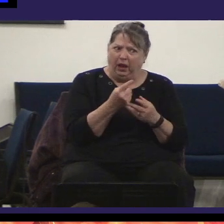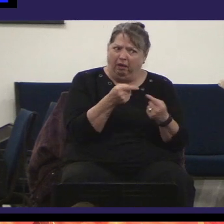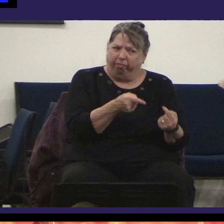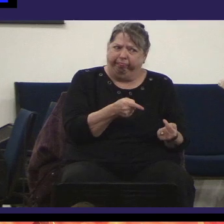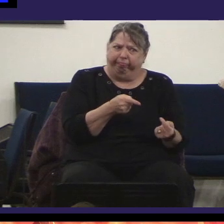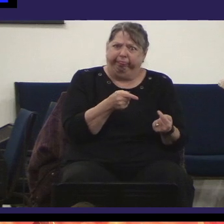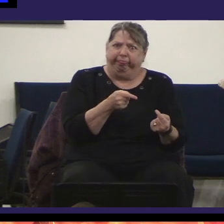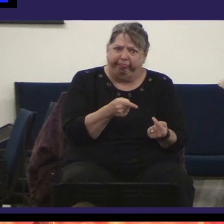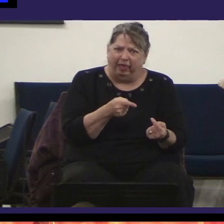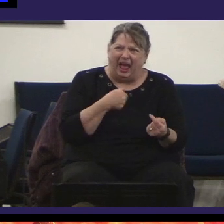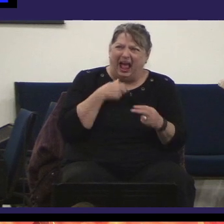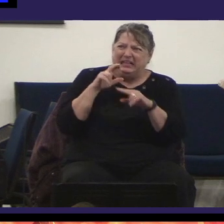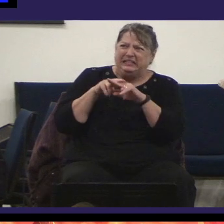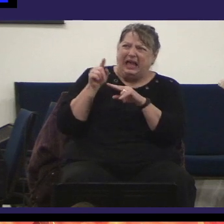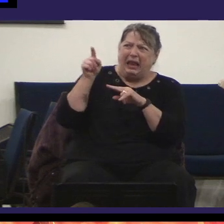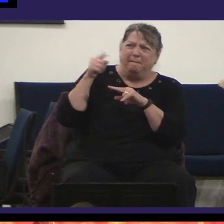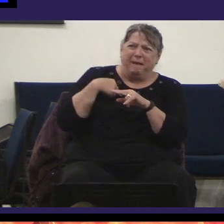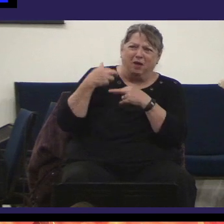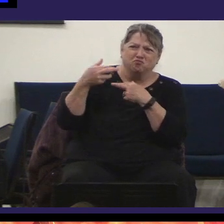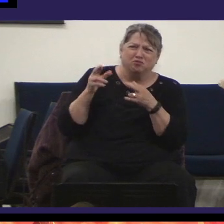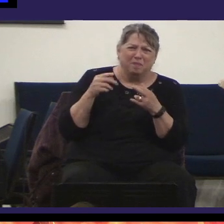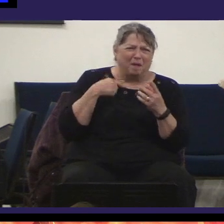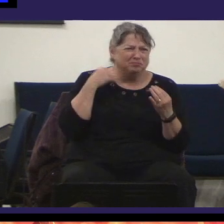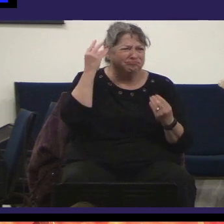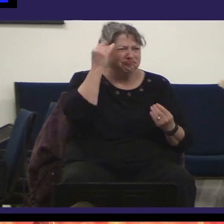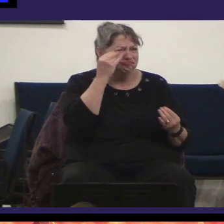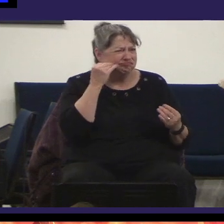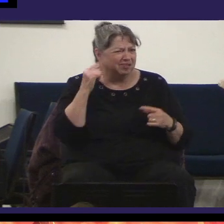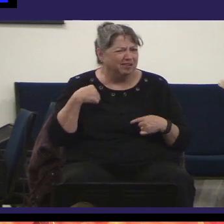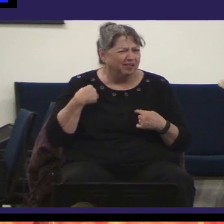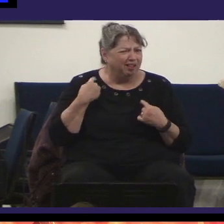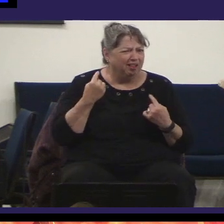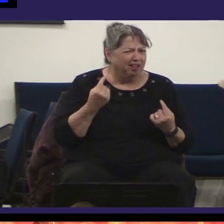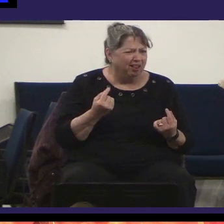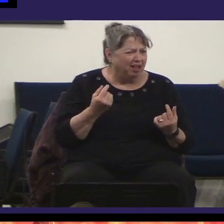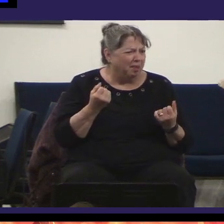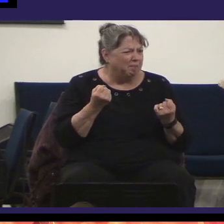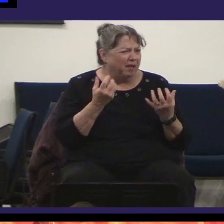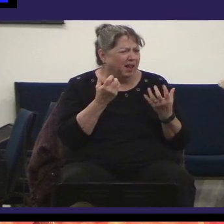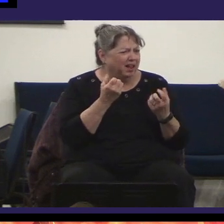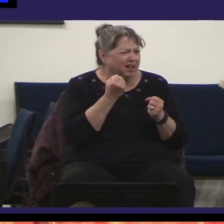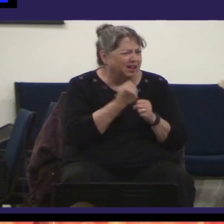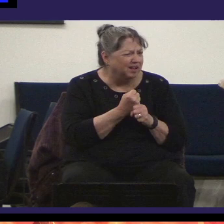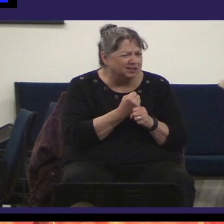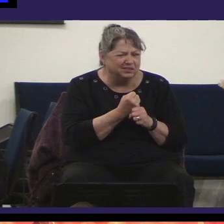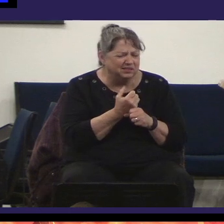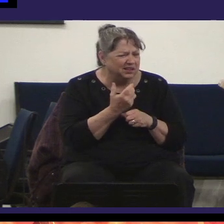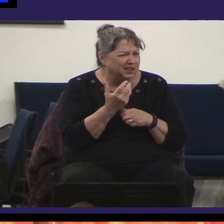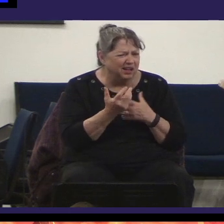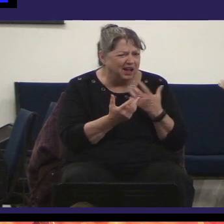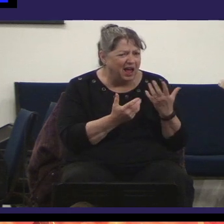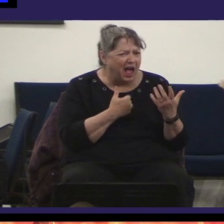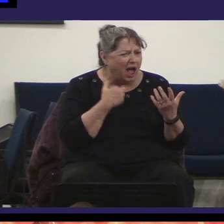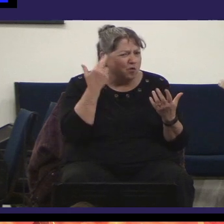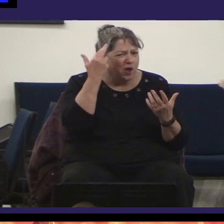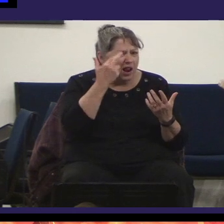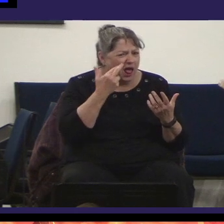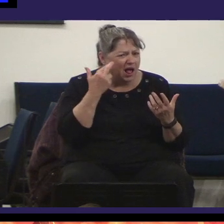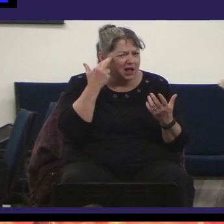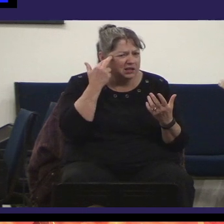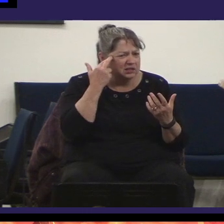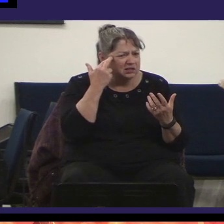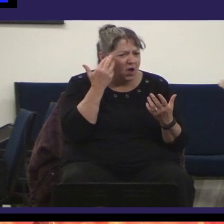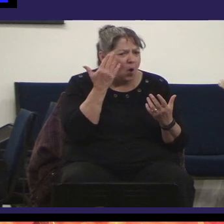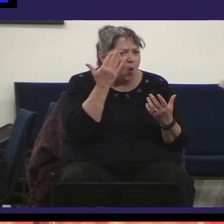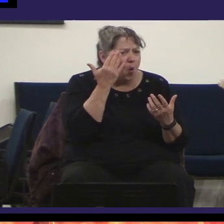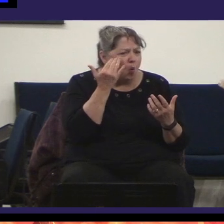in my room the other day and I realized, I really did, after all these years, I mean, the thought might have come to mind here and there, but I really, really realized why pastors